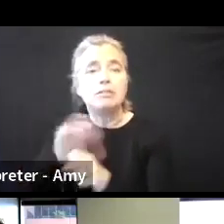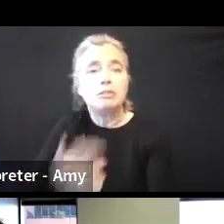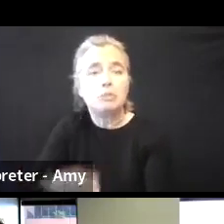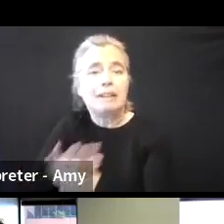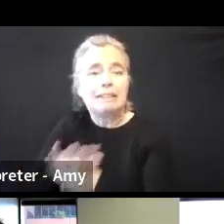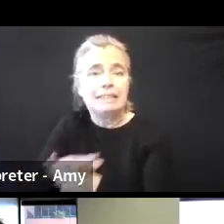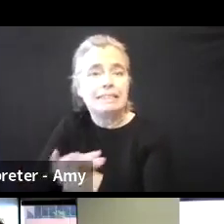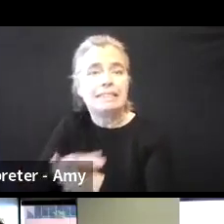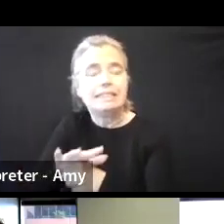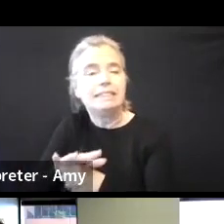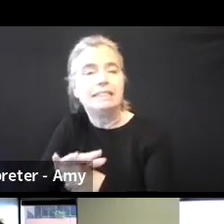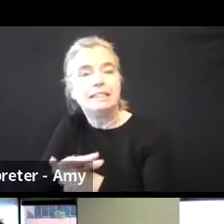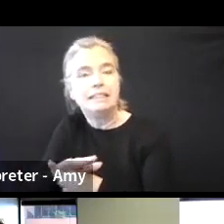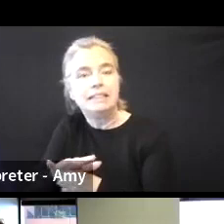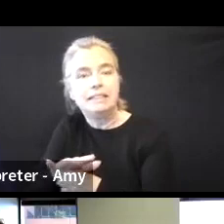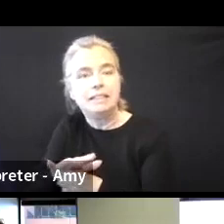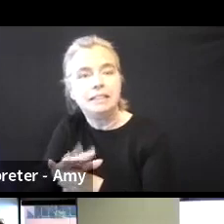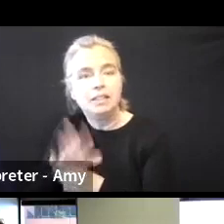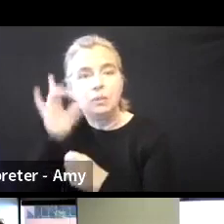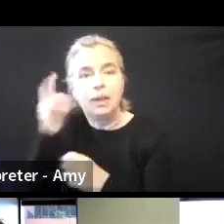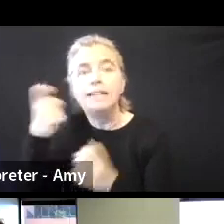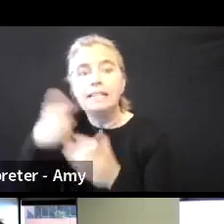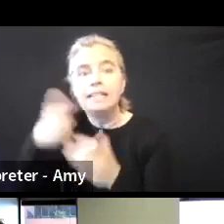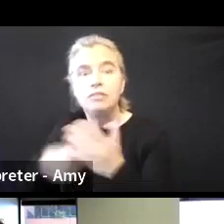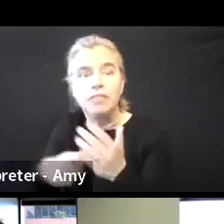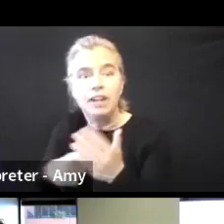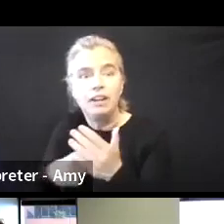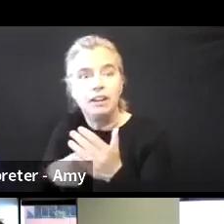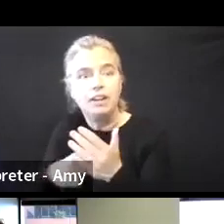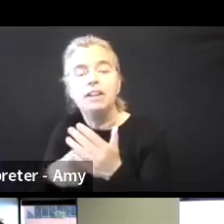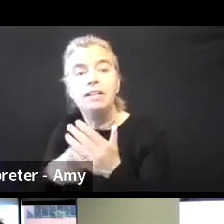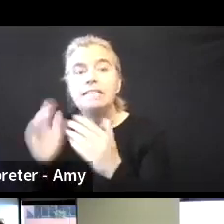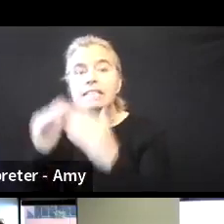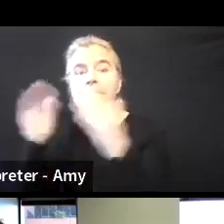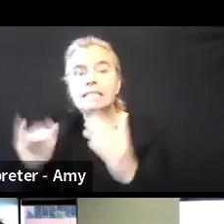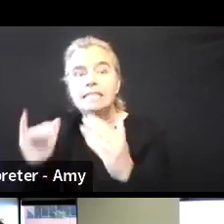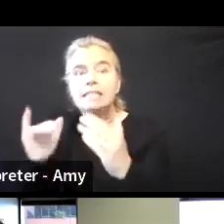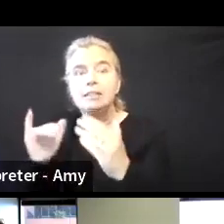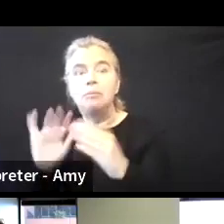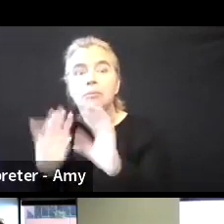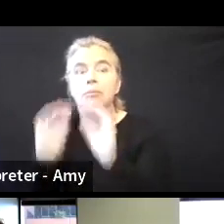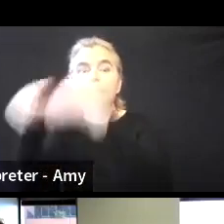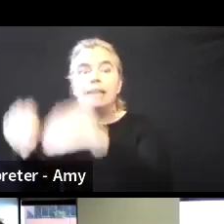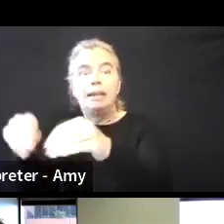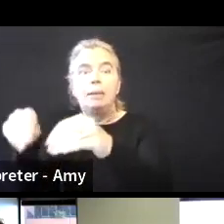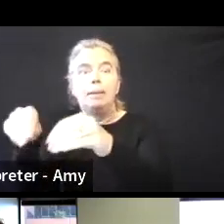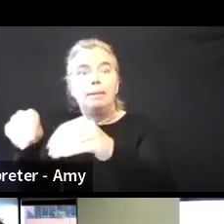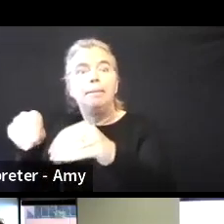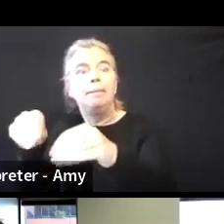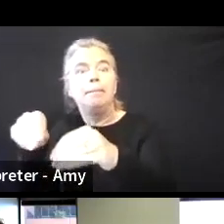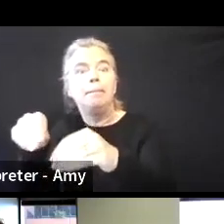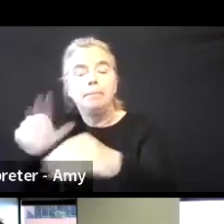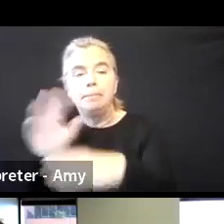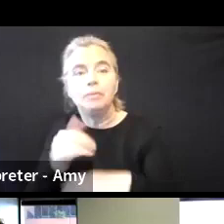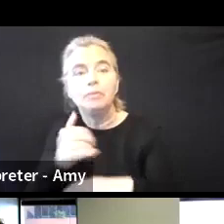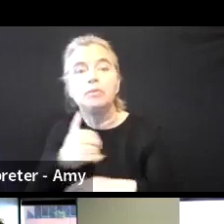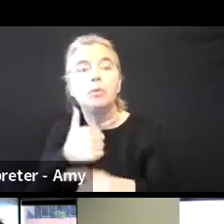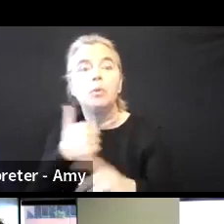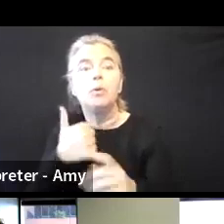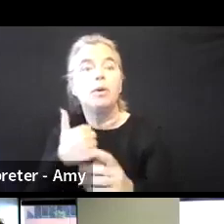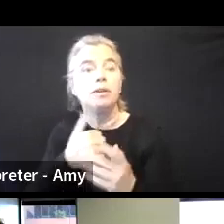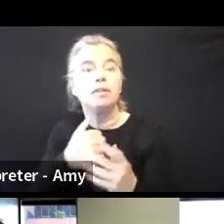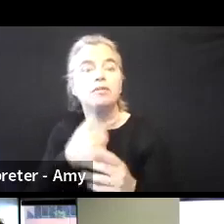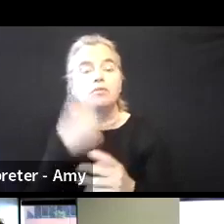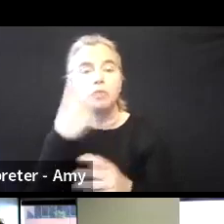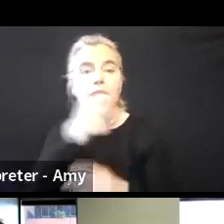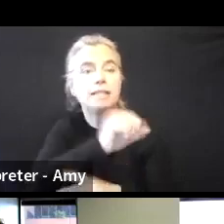that our fare integration system makes the time frame that we need to make SPP work. These are the kind